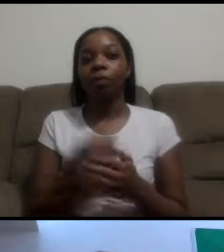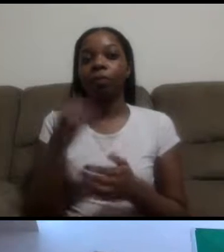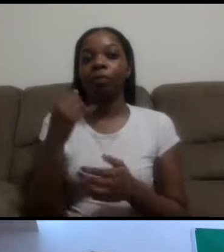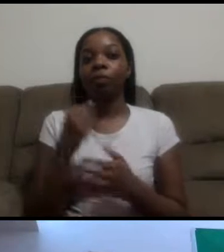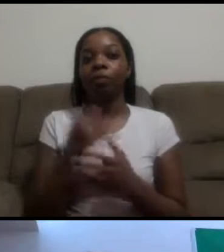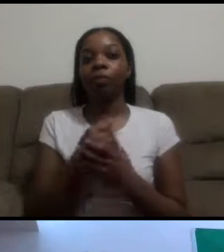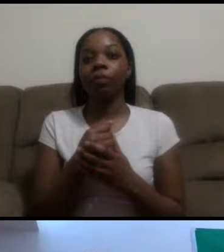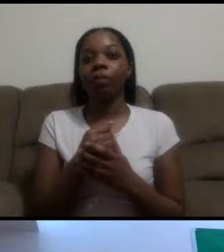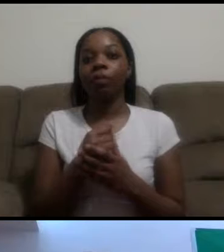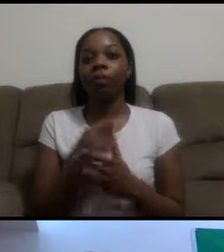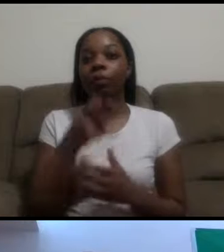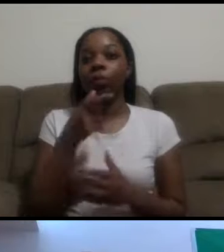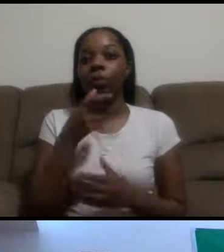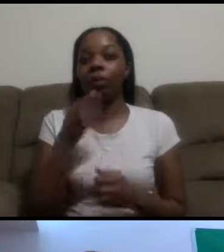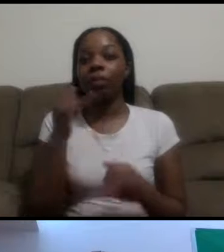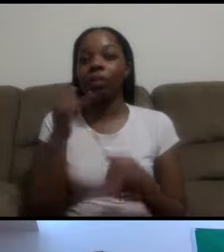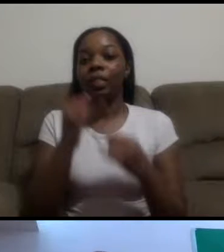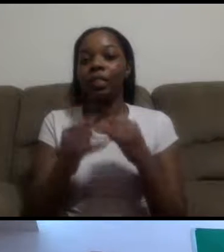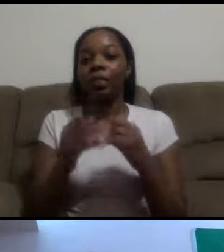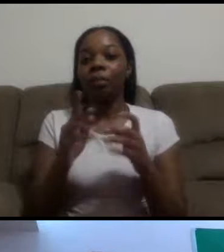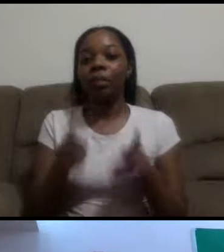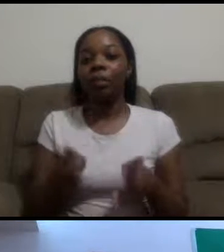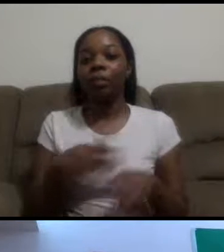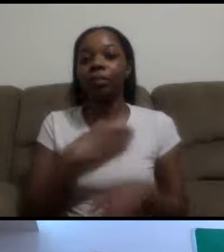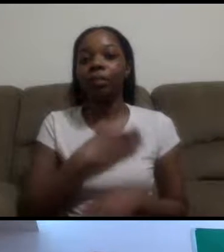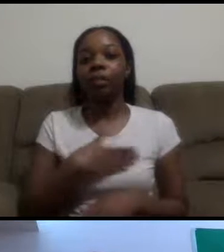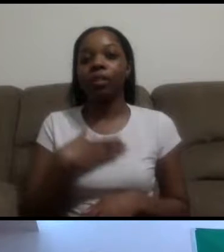one person, please vote.